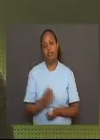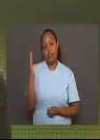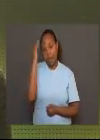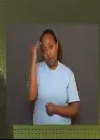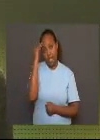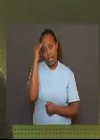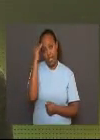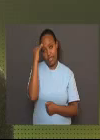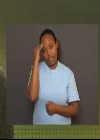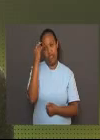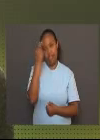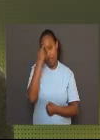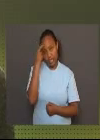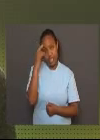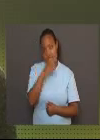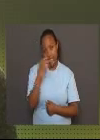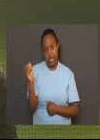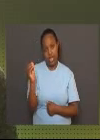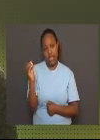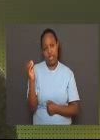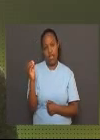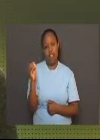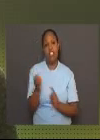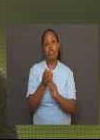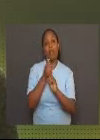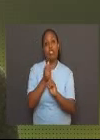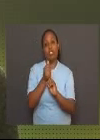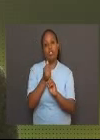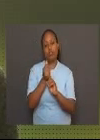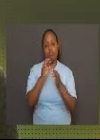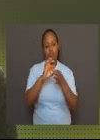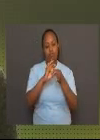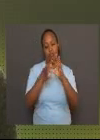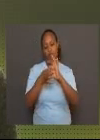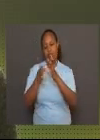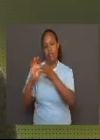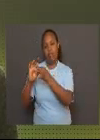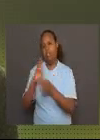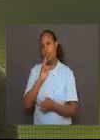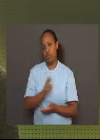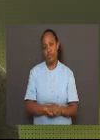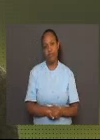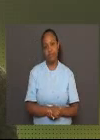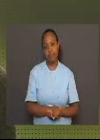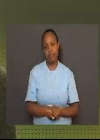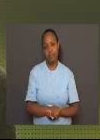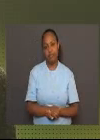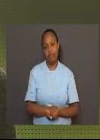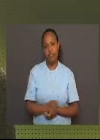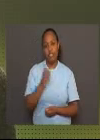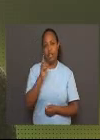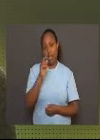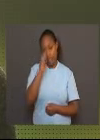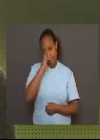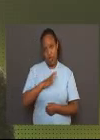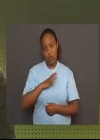Knowledge, reasoning, and objectivity are related. When a person